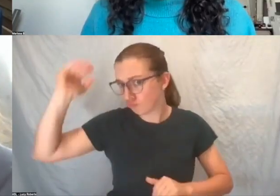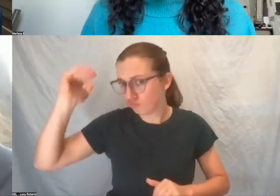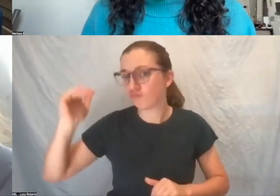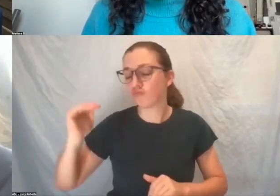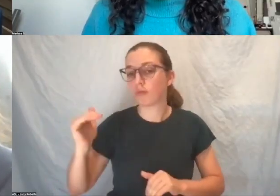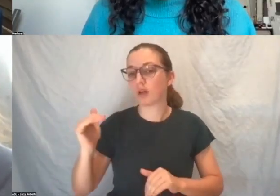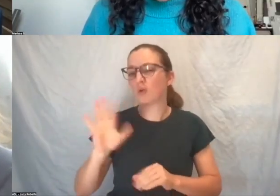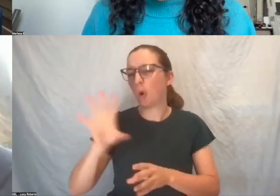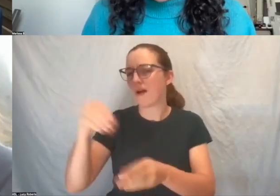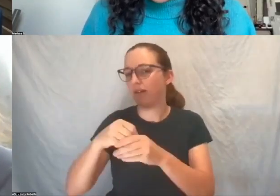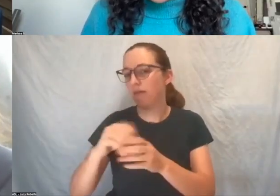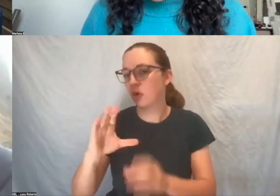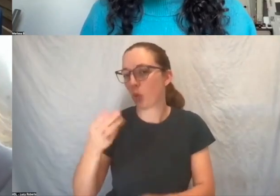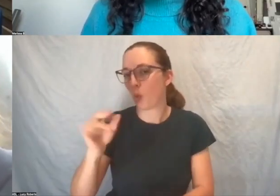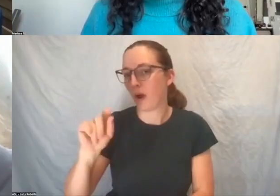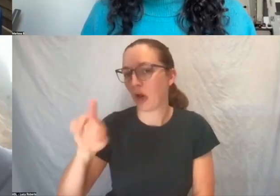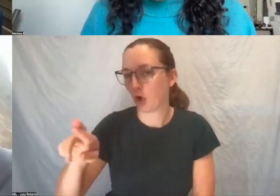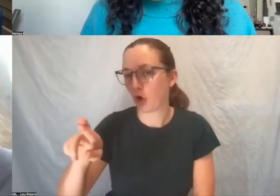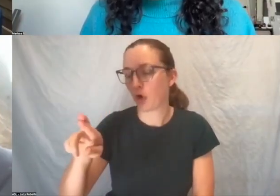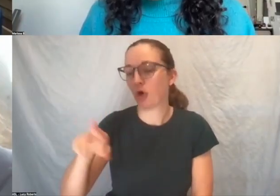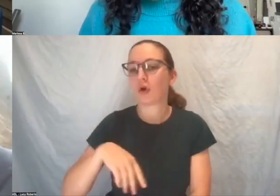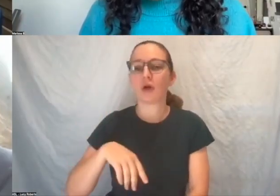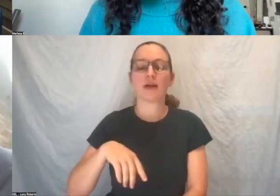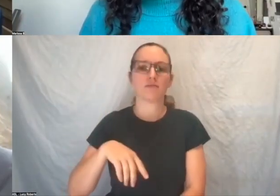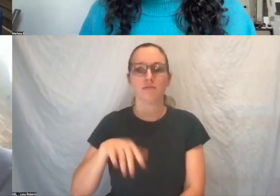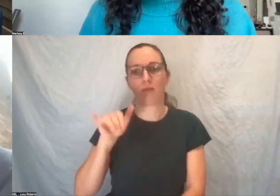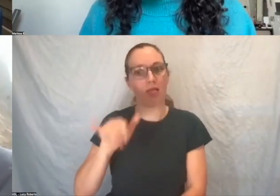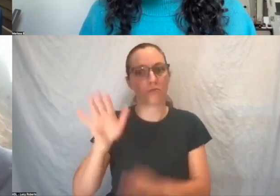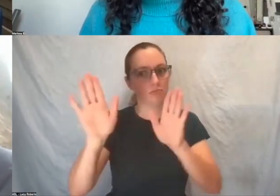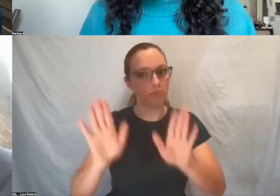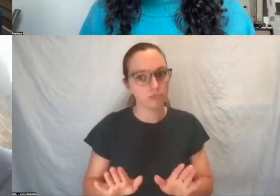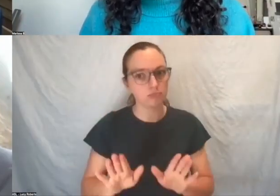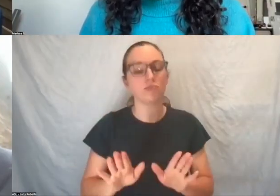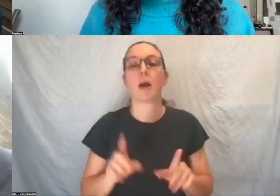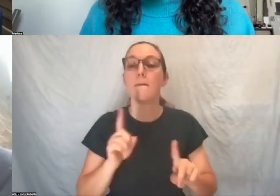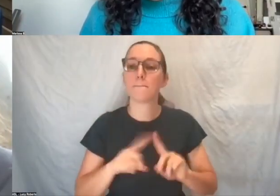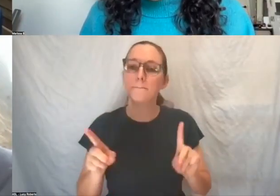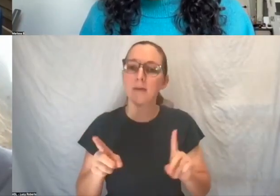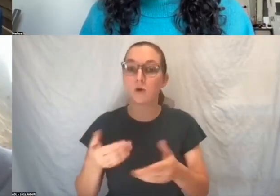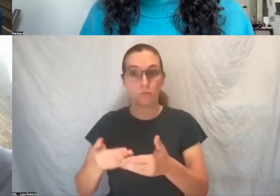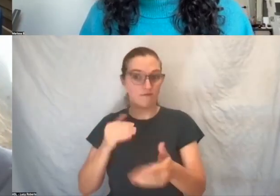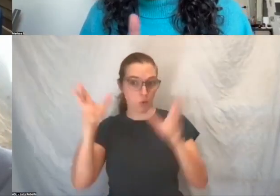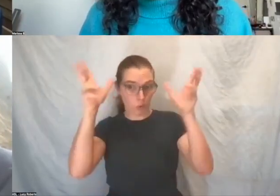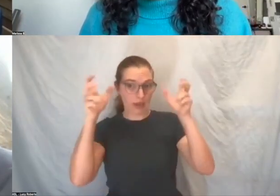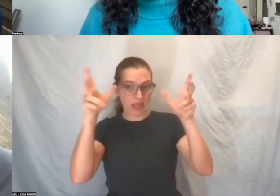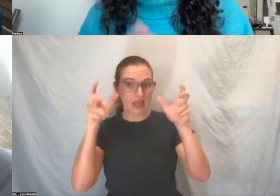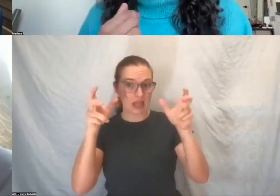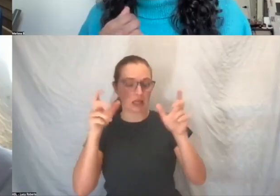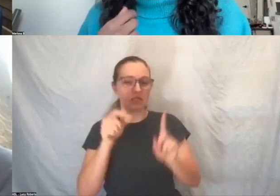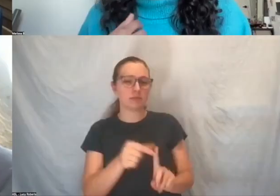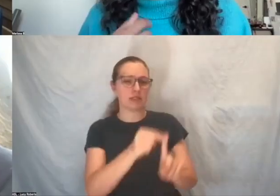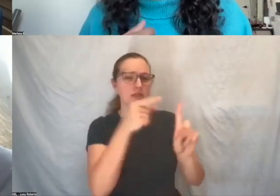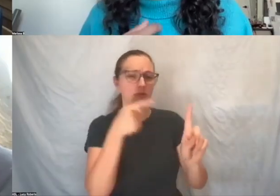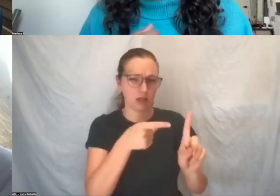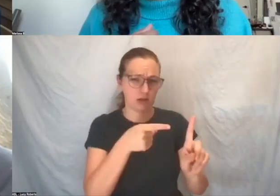choir throughout middle school and high school, which was great. Um, but even prior to Wicked, and I think specifically because I